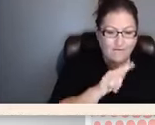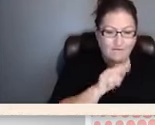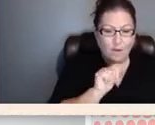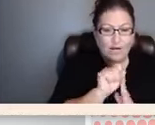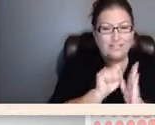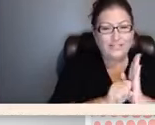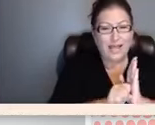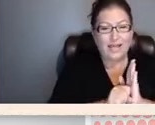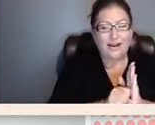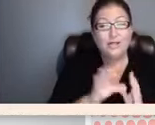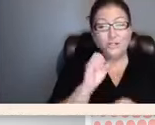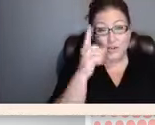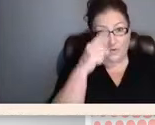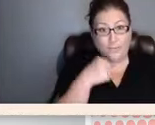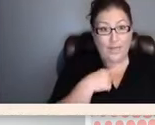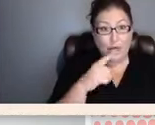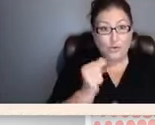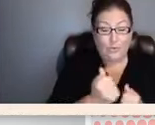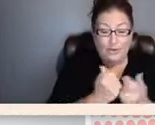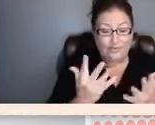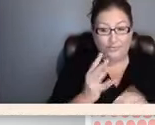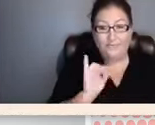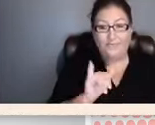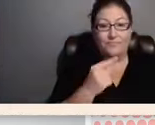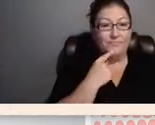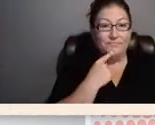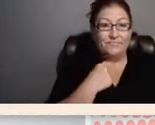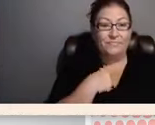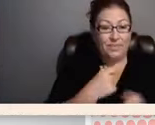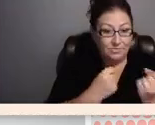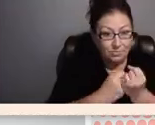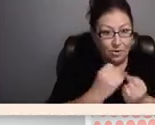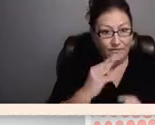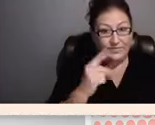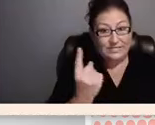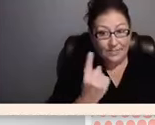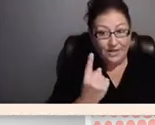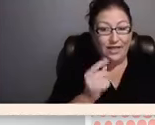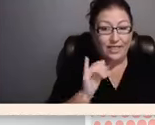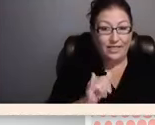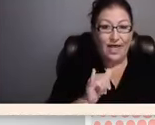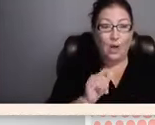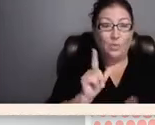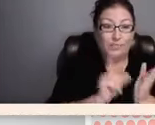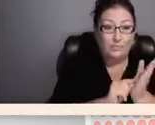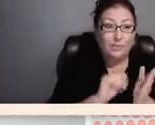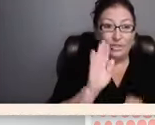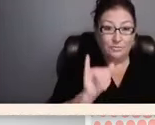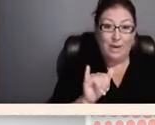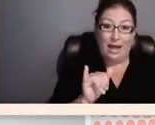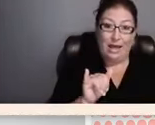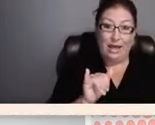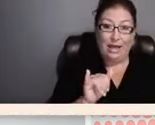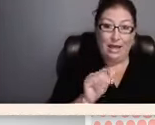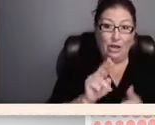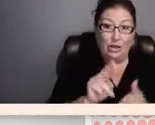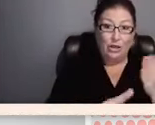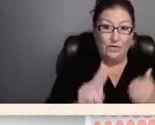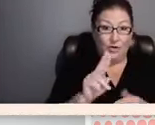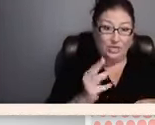do anything that says I'm supportive of something that was published by University of